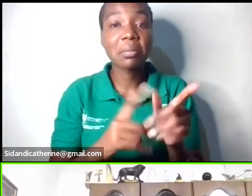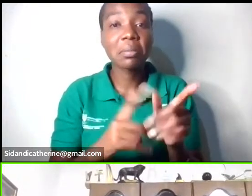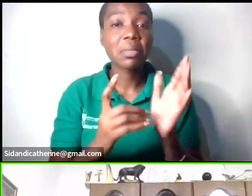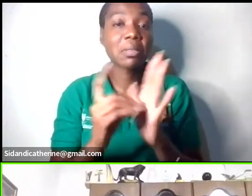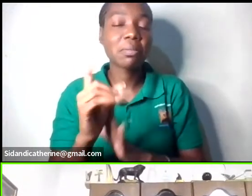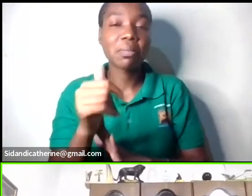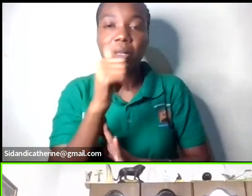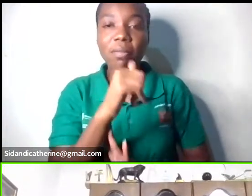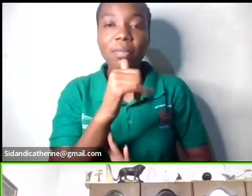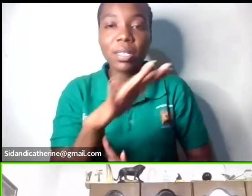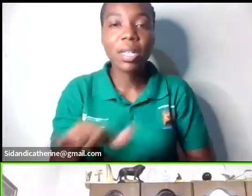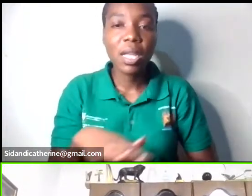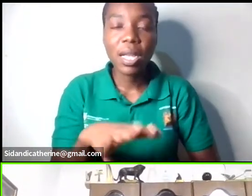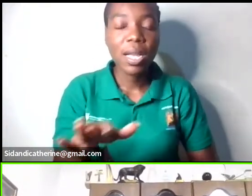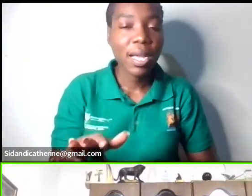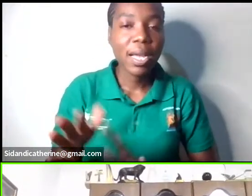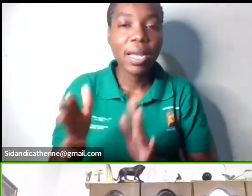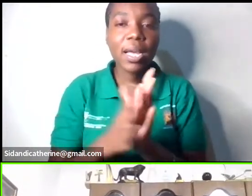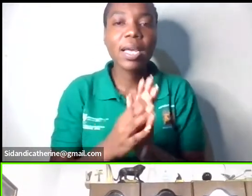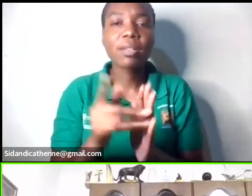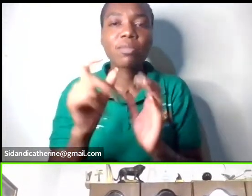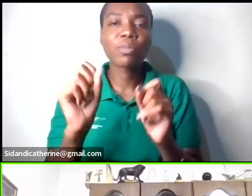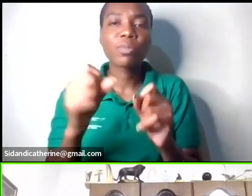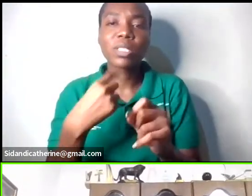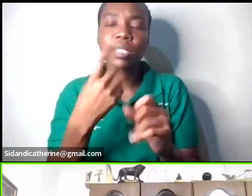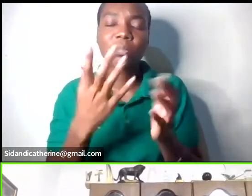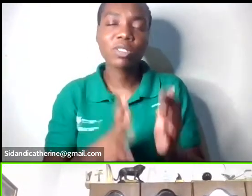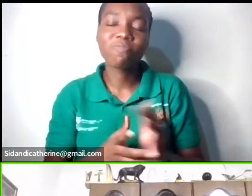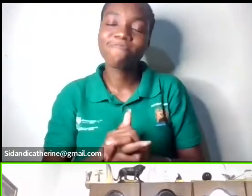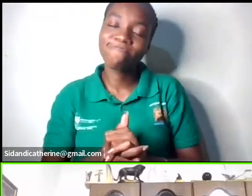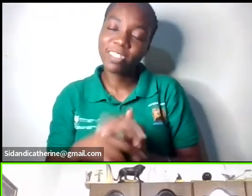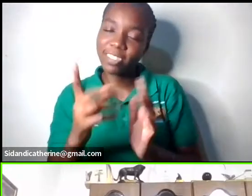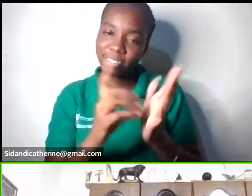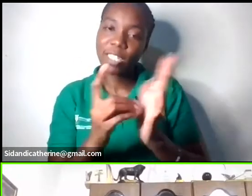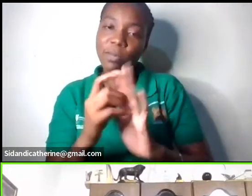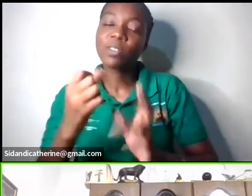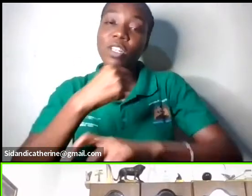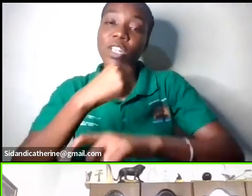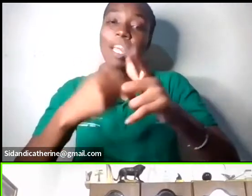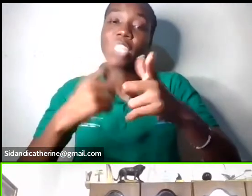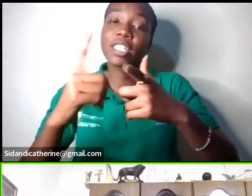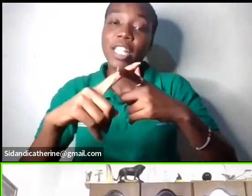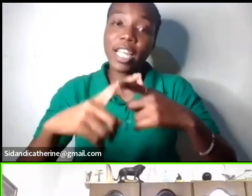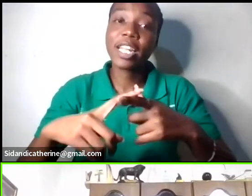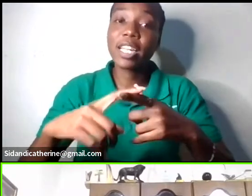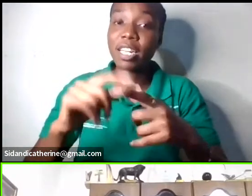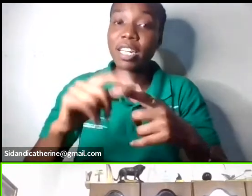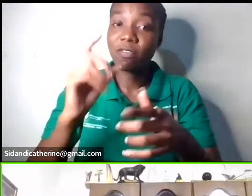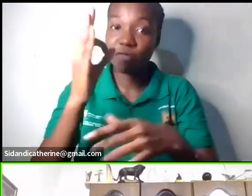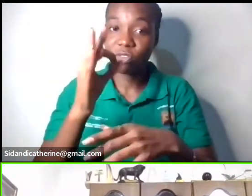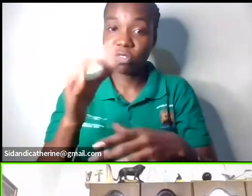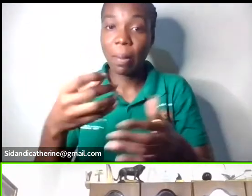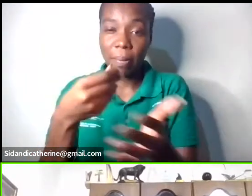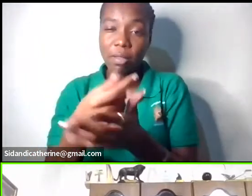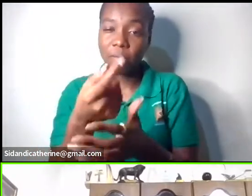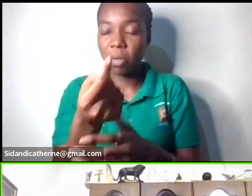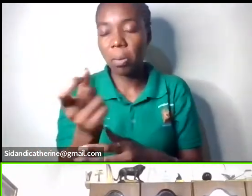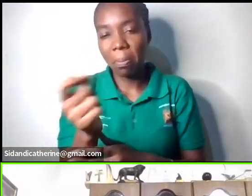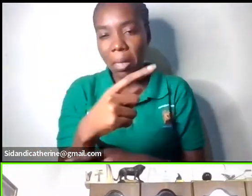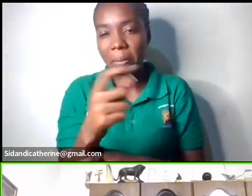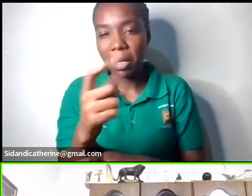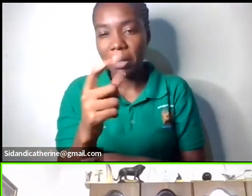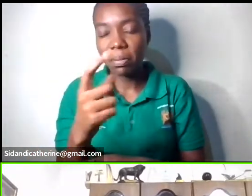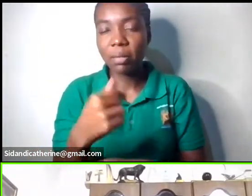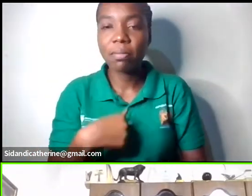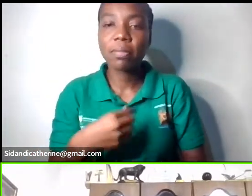private sector person, develop the school, we will be paying you something. It's called an annuity every month. And